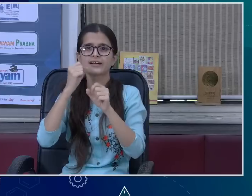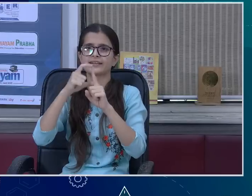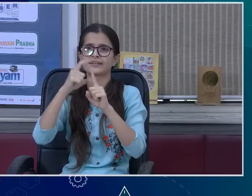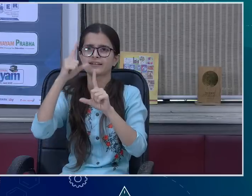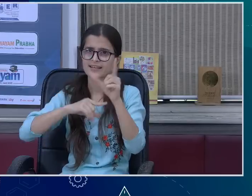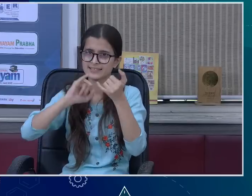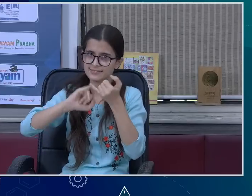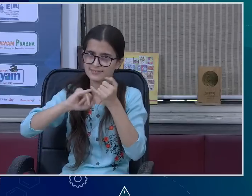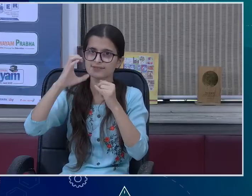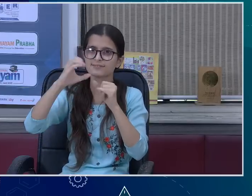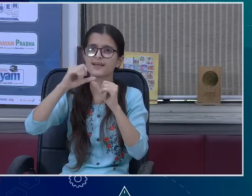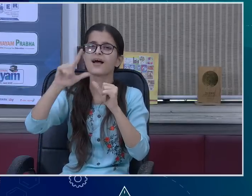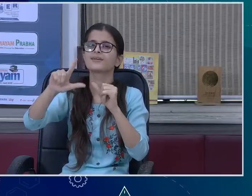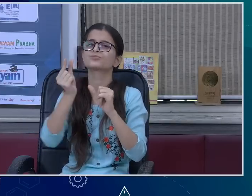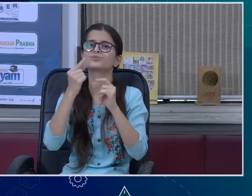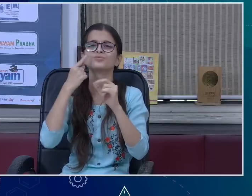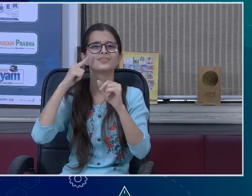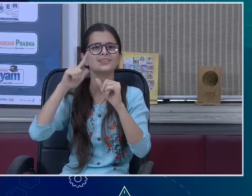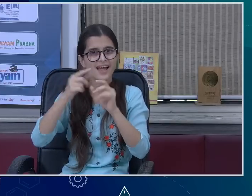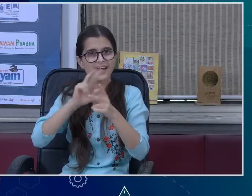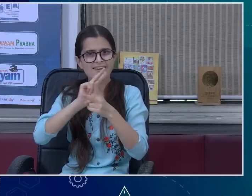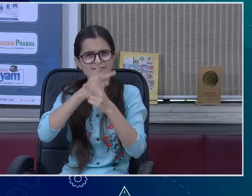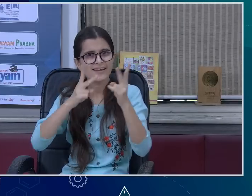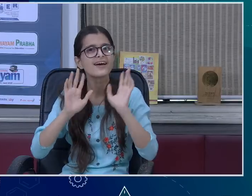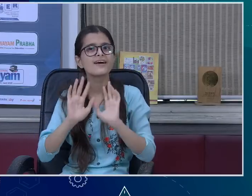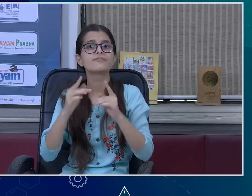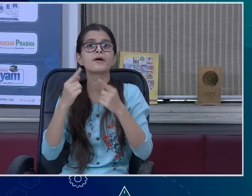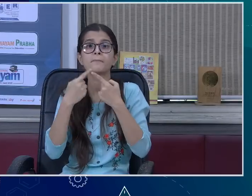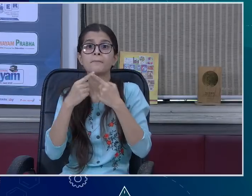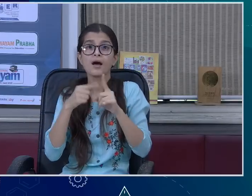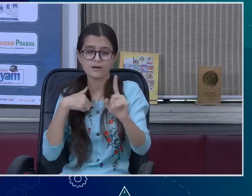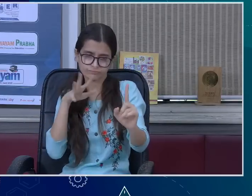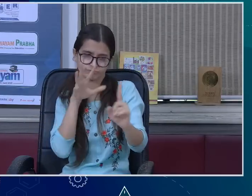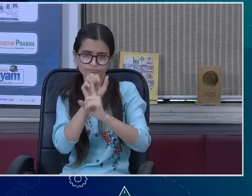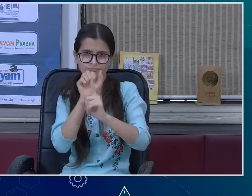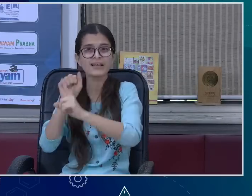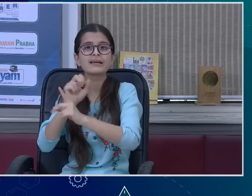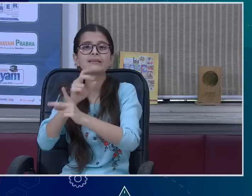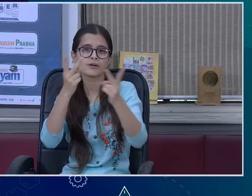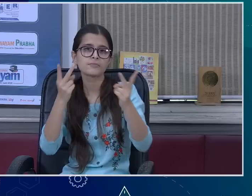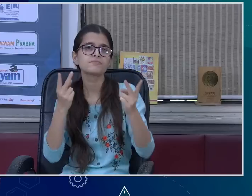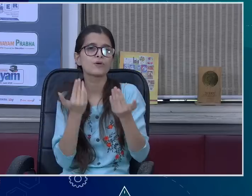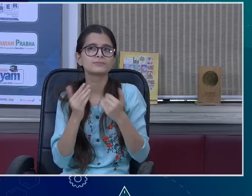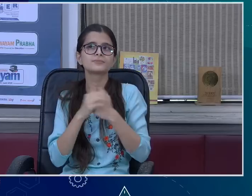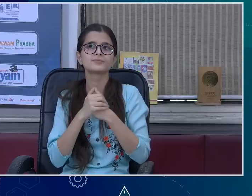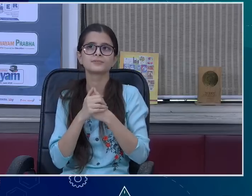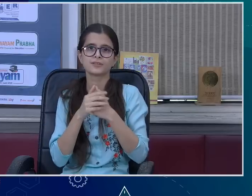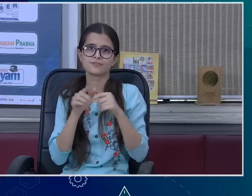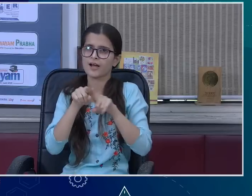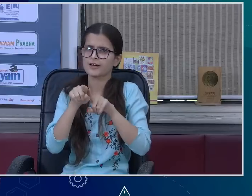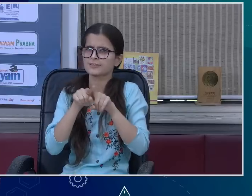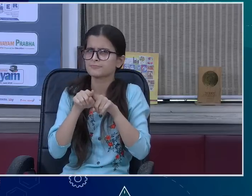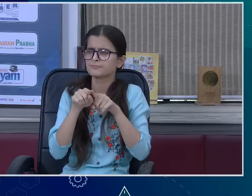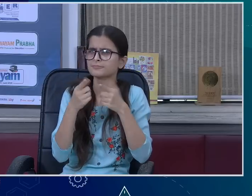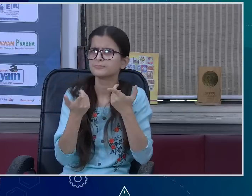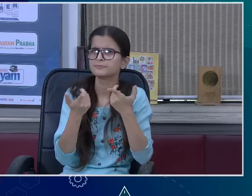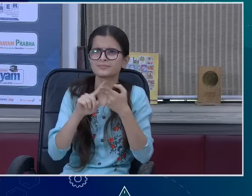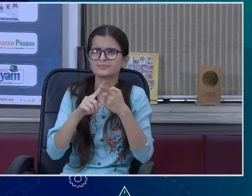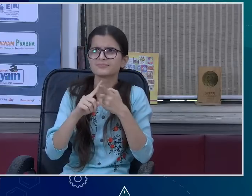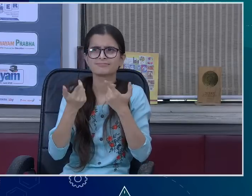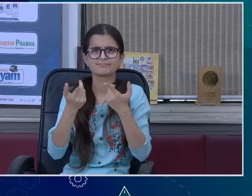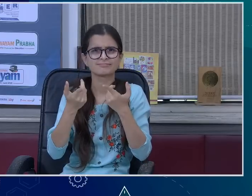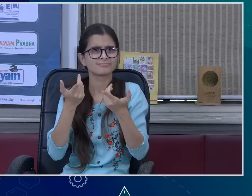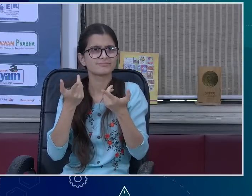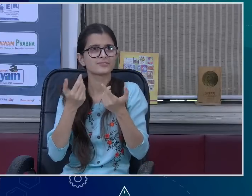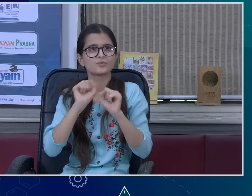warning signs, even at the preschool level. Say, for example, that there will be some mild problem